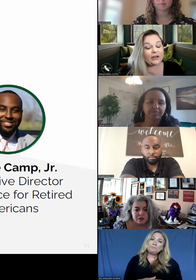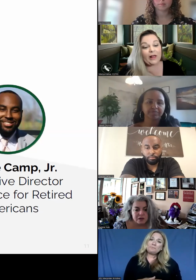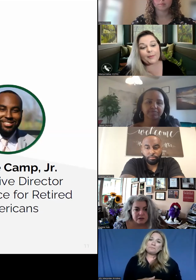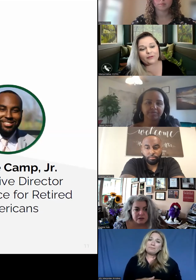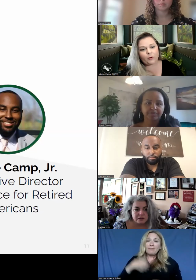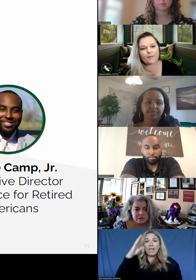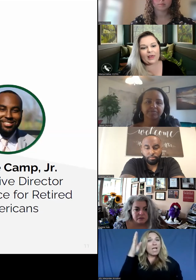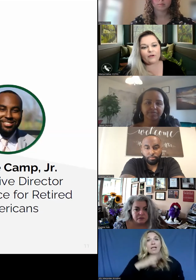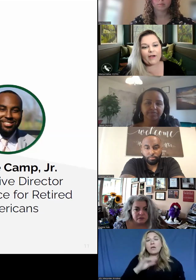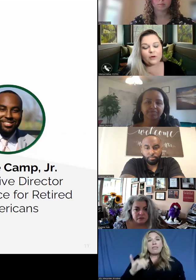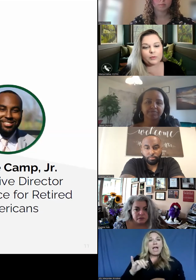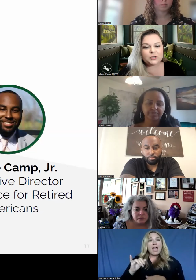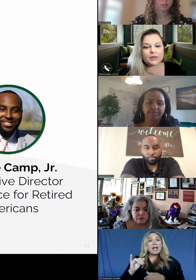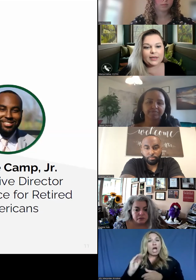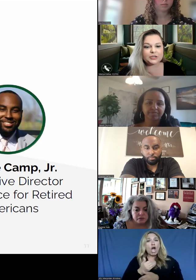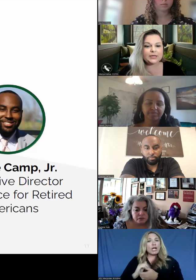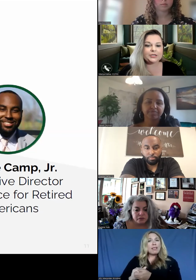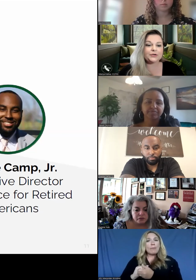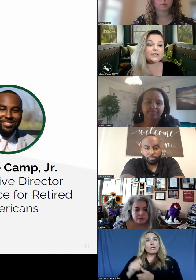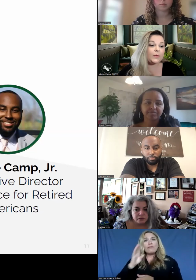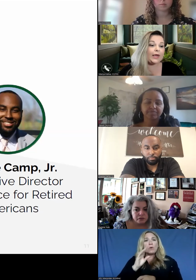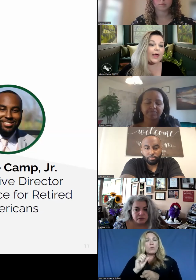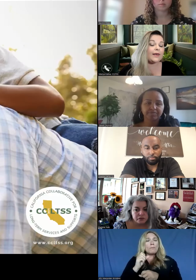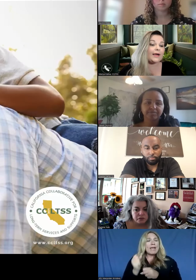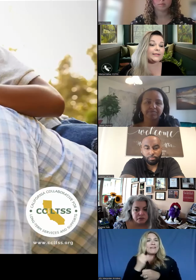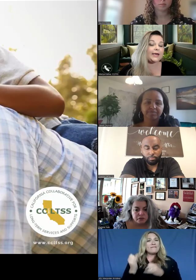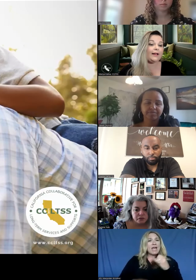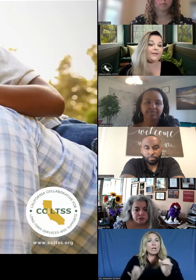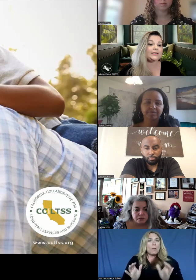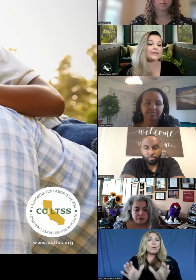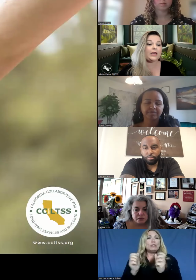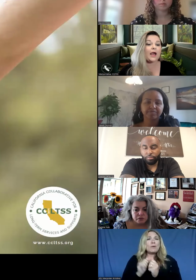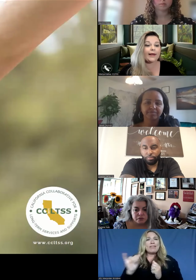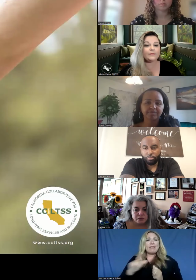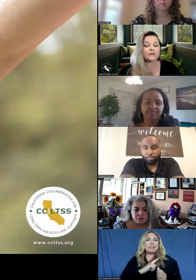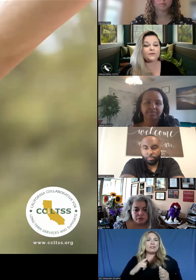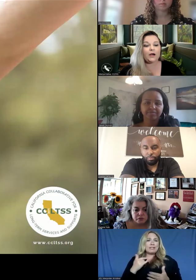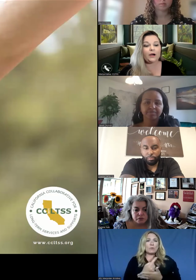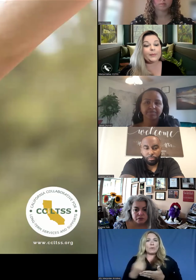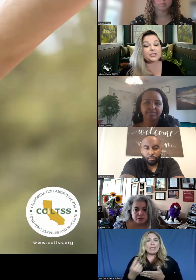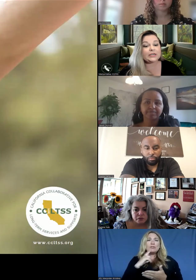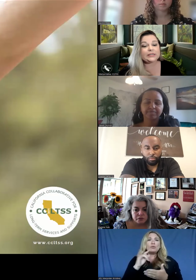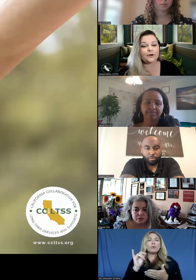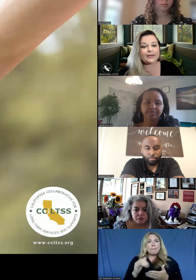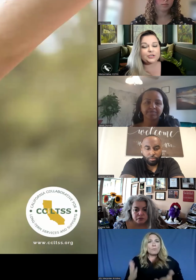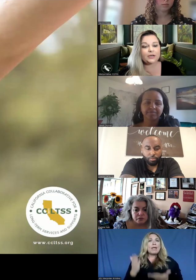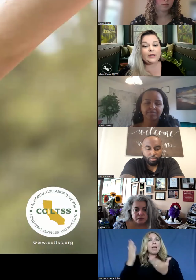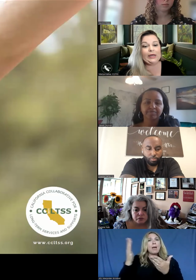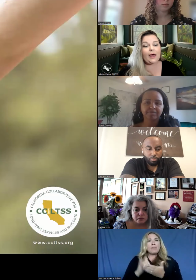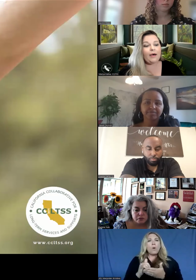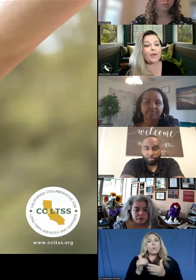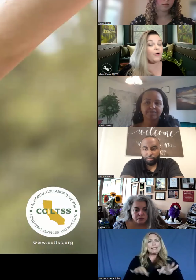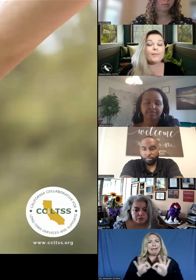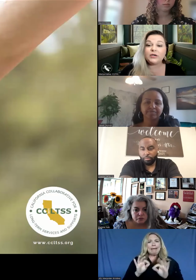I know that the collaborative will be making a final push with the legislature this week and next to elevate some key items for budget